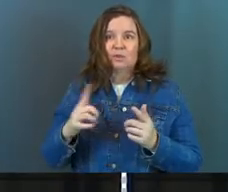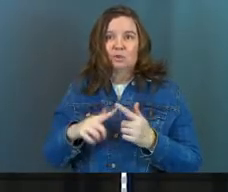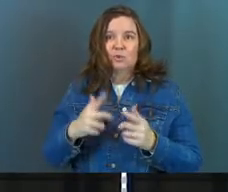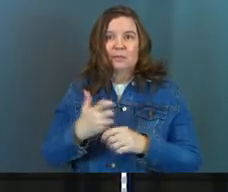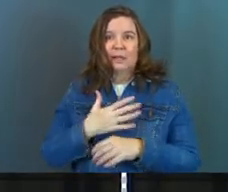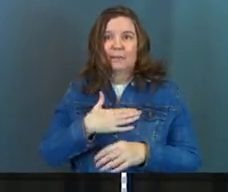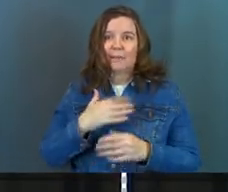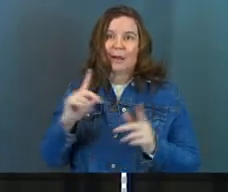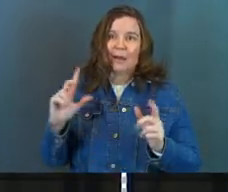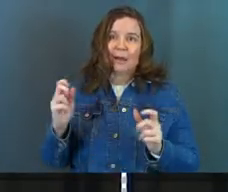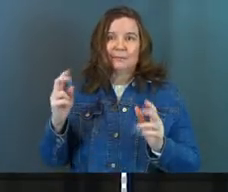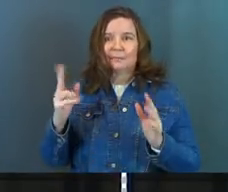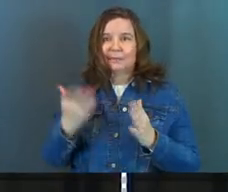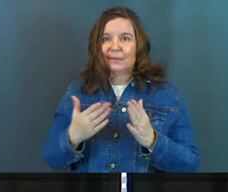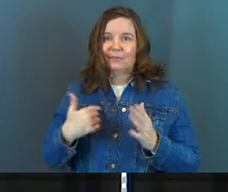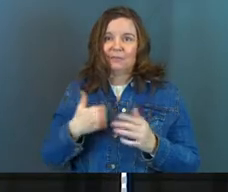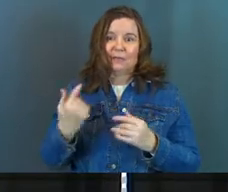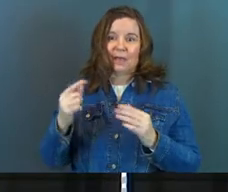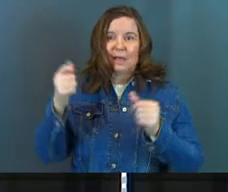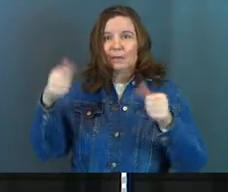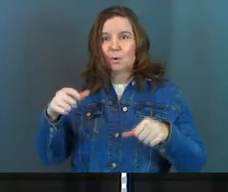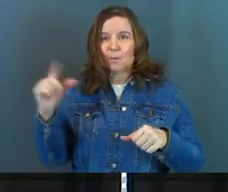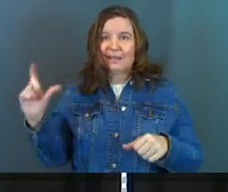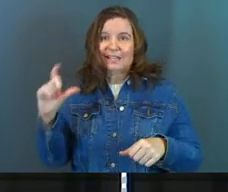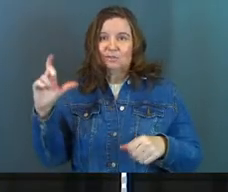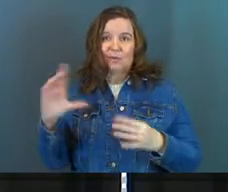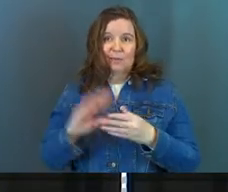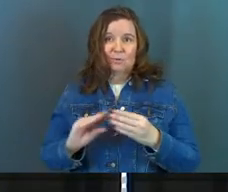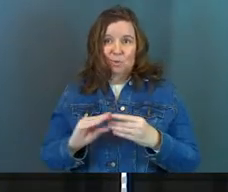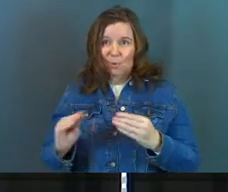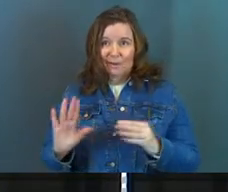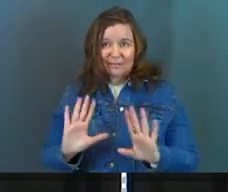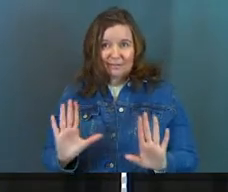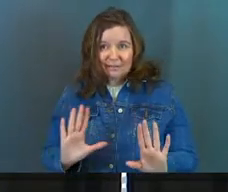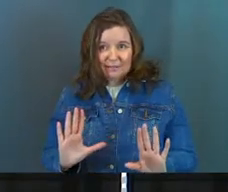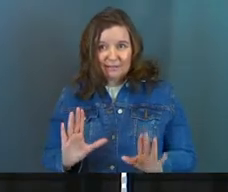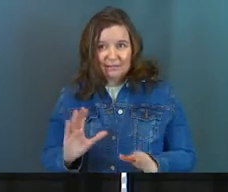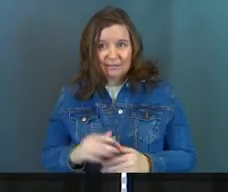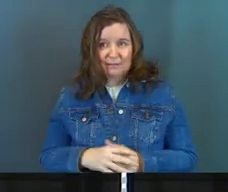to get my little tidbit that I can post on my Instagram story, amen? Amen.